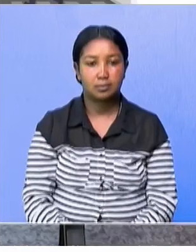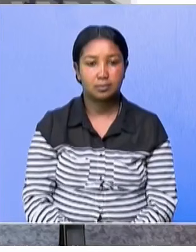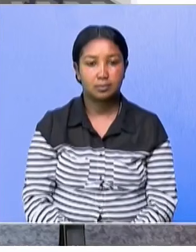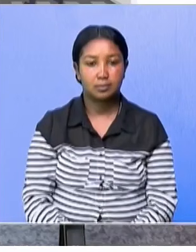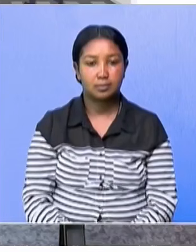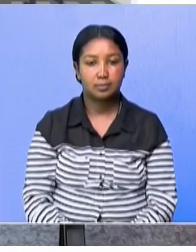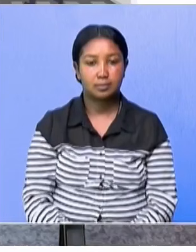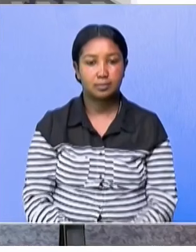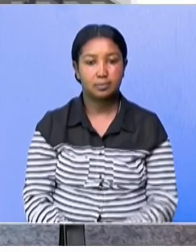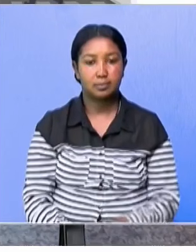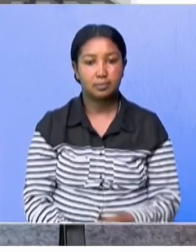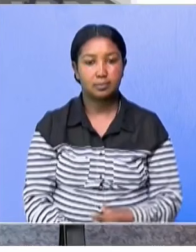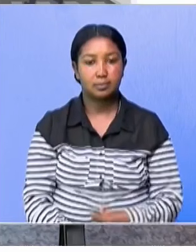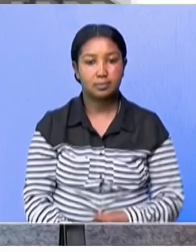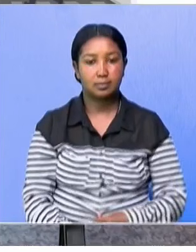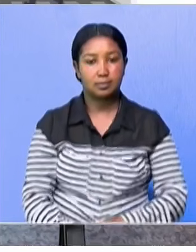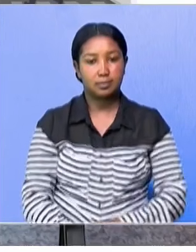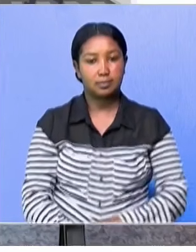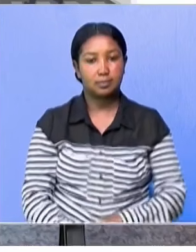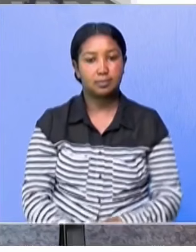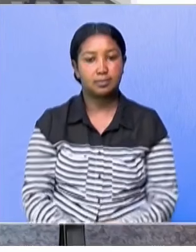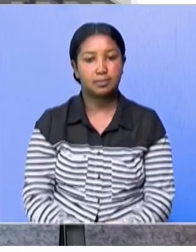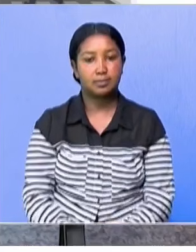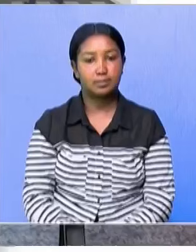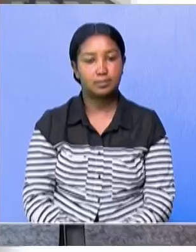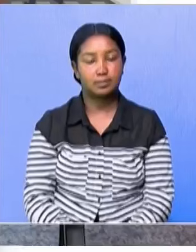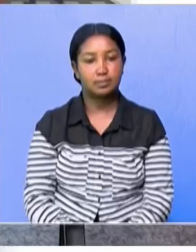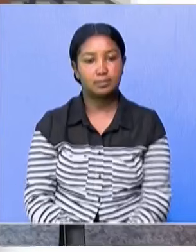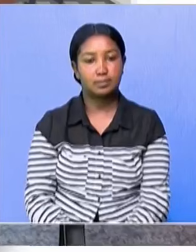Okay. The